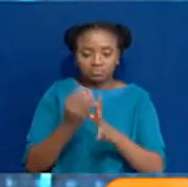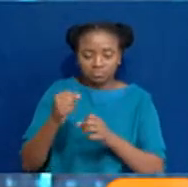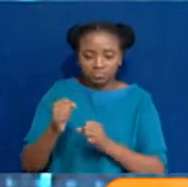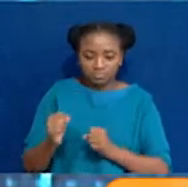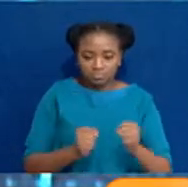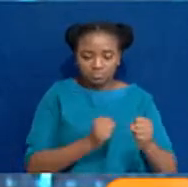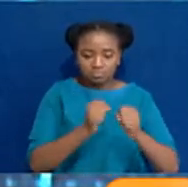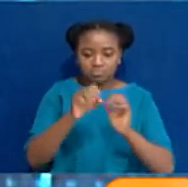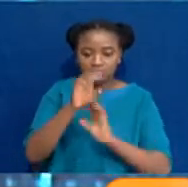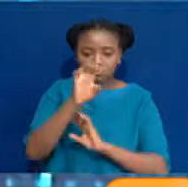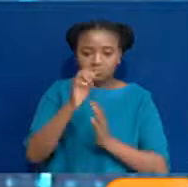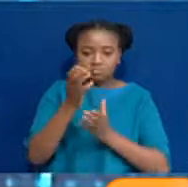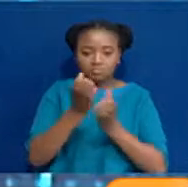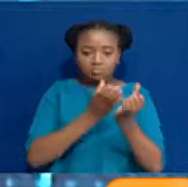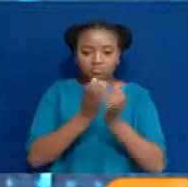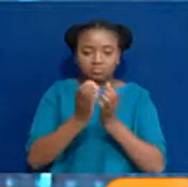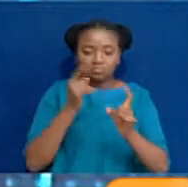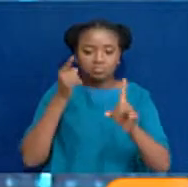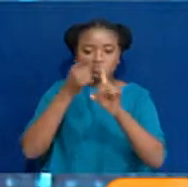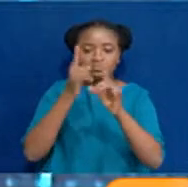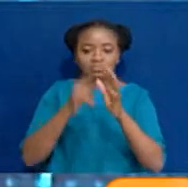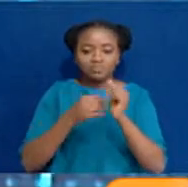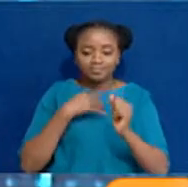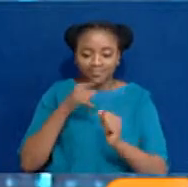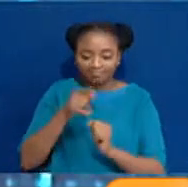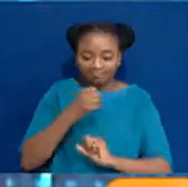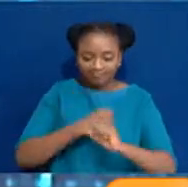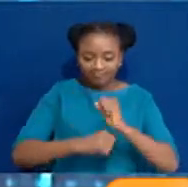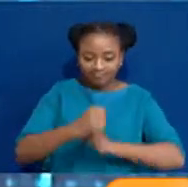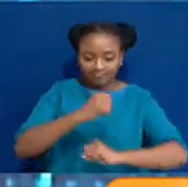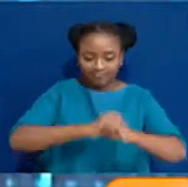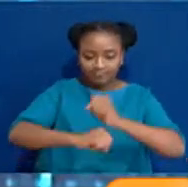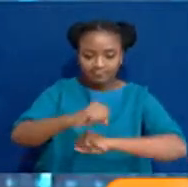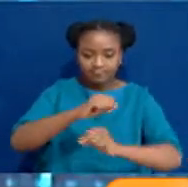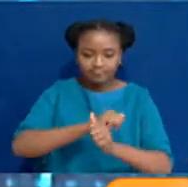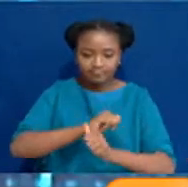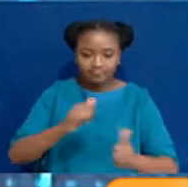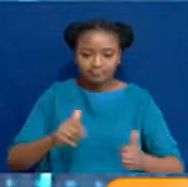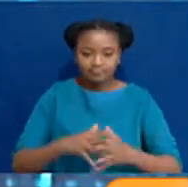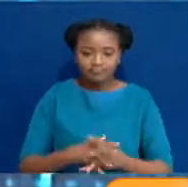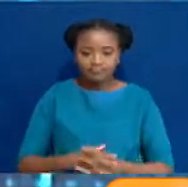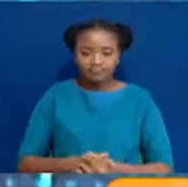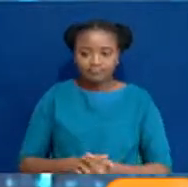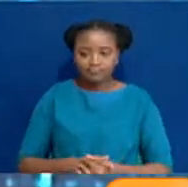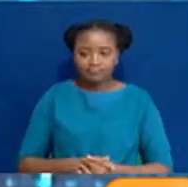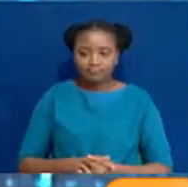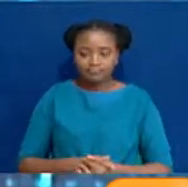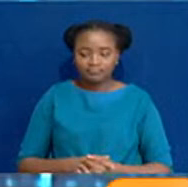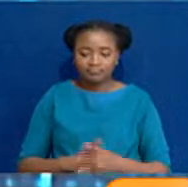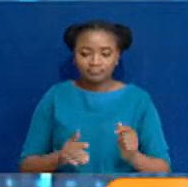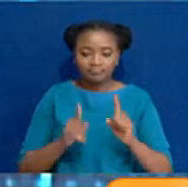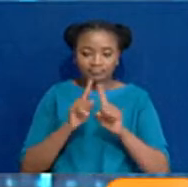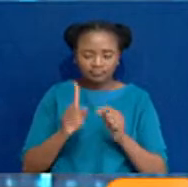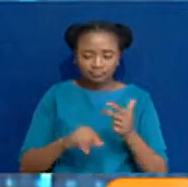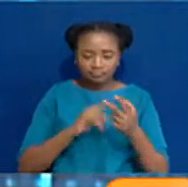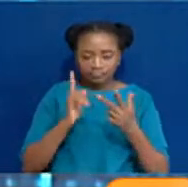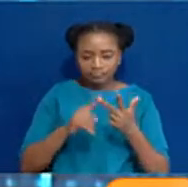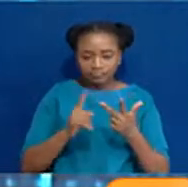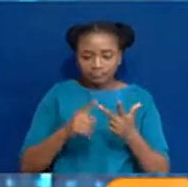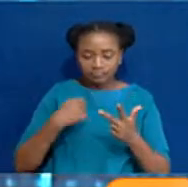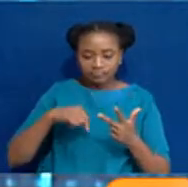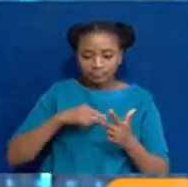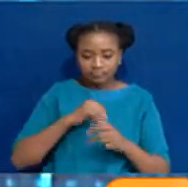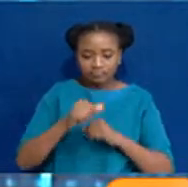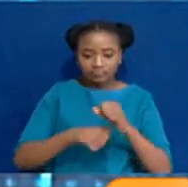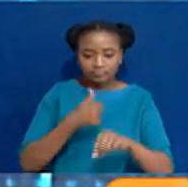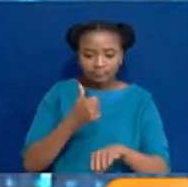for purposes of operationalizing this, or on the basis of which this can be anchored. 3, we are